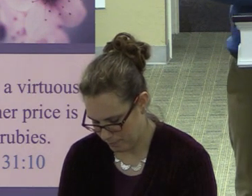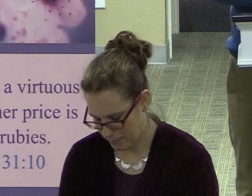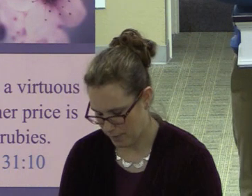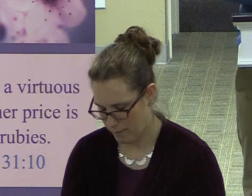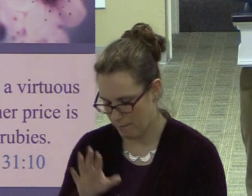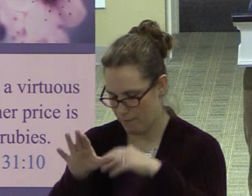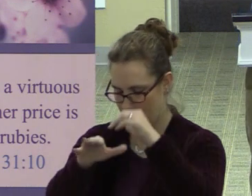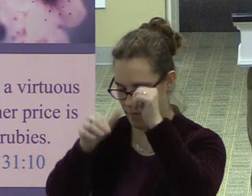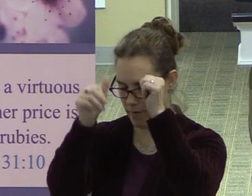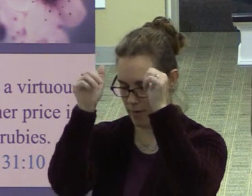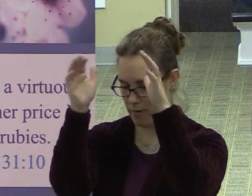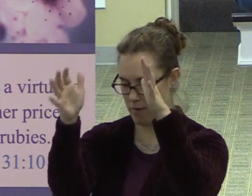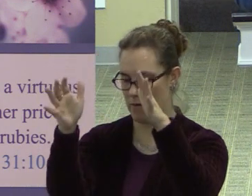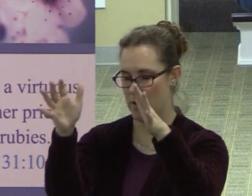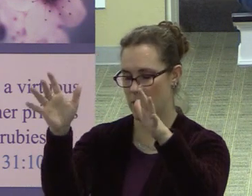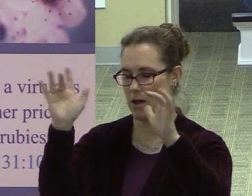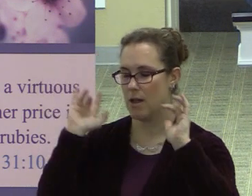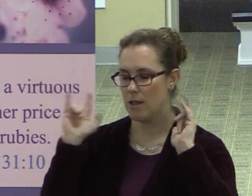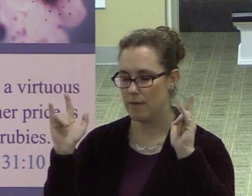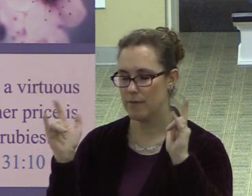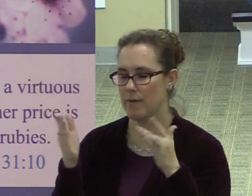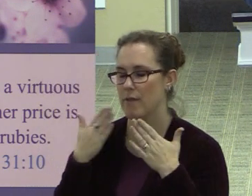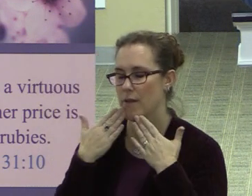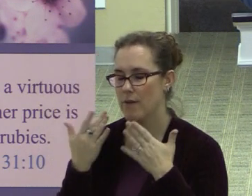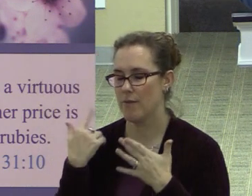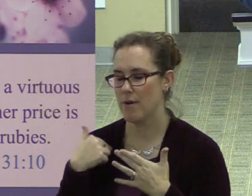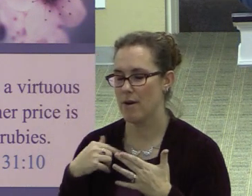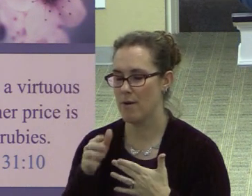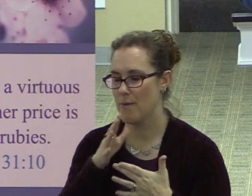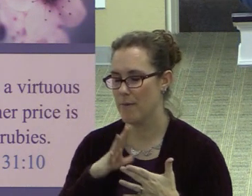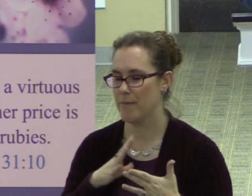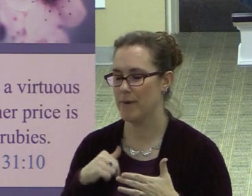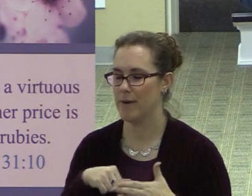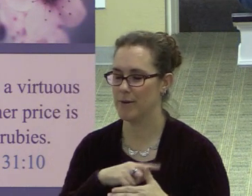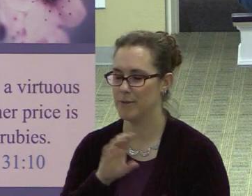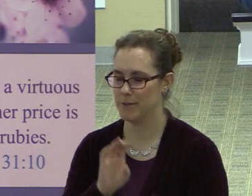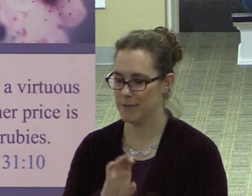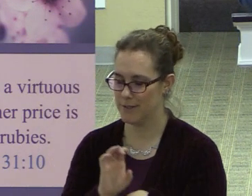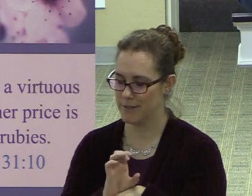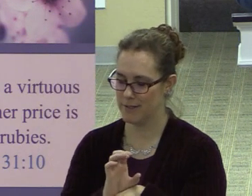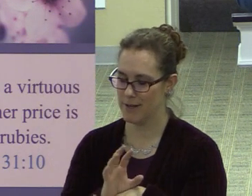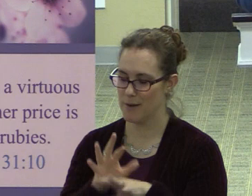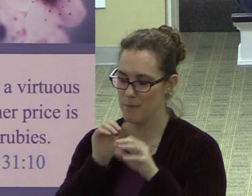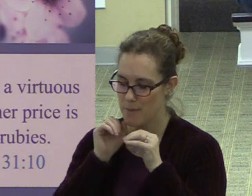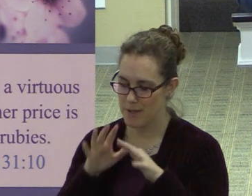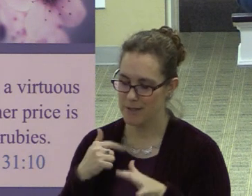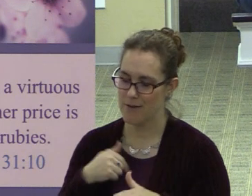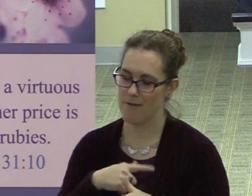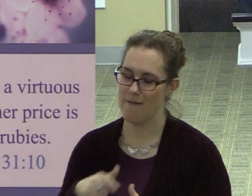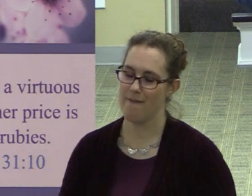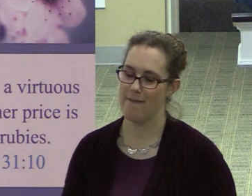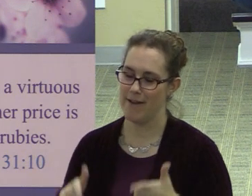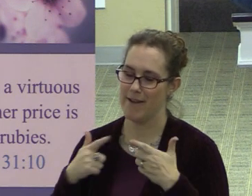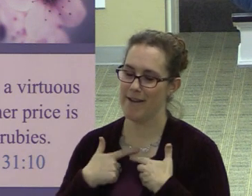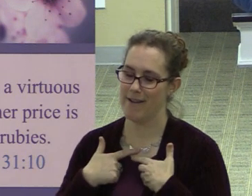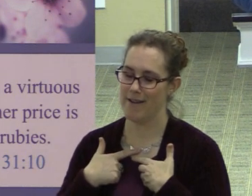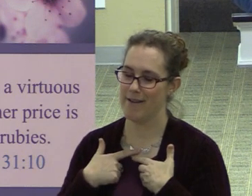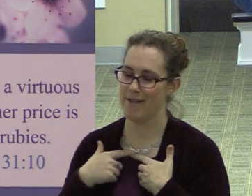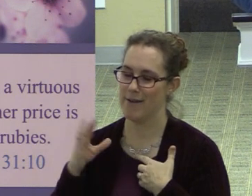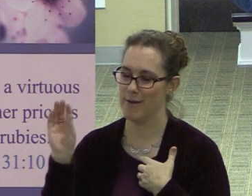Father in heaven, Lord, I love you. Lord, I certainly thank you for our ladies in our church. Lord, I do pray for your blessing in their life as you give them wisdom and grace and